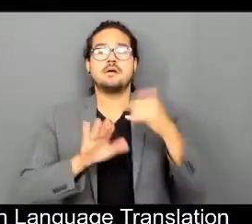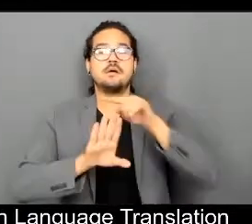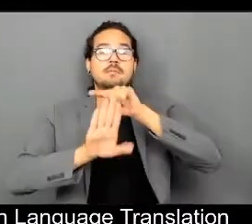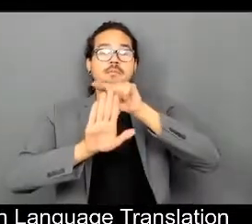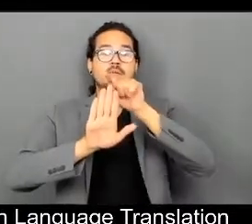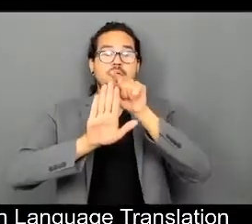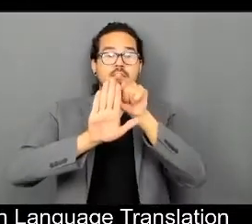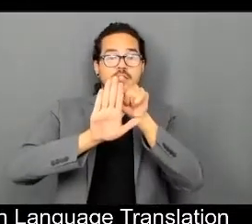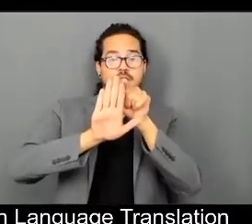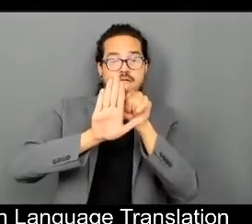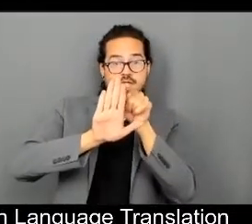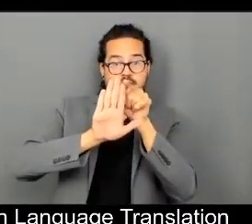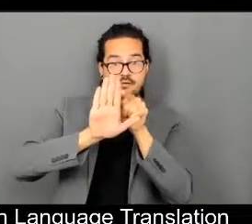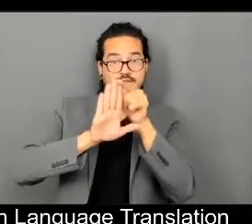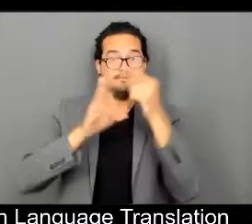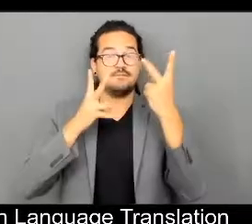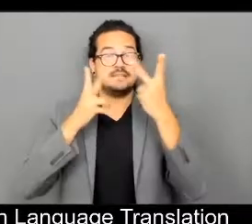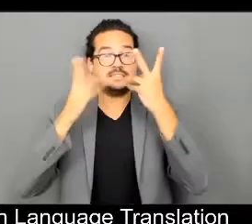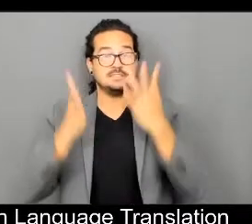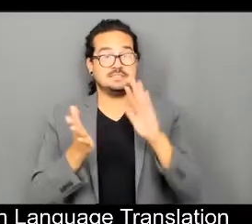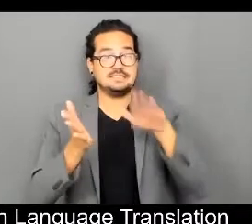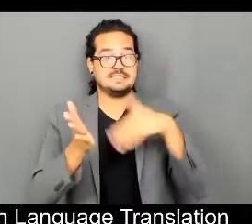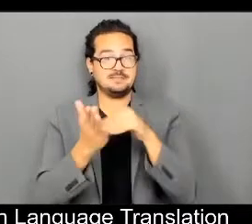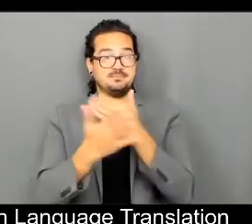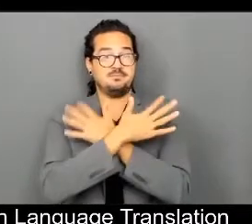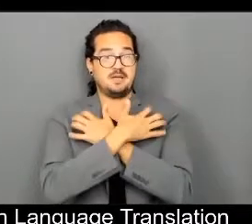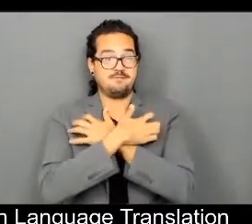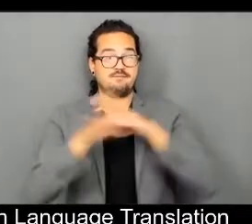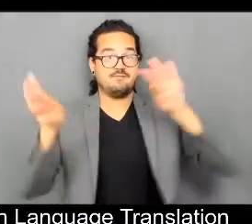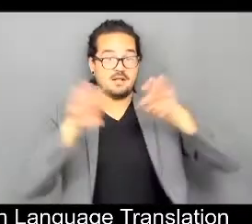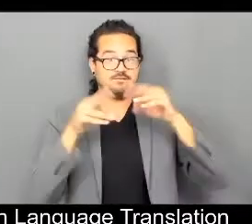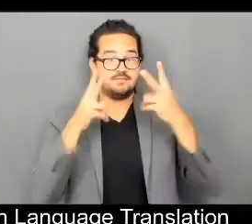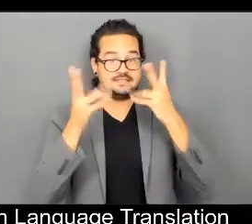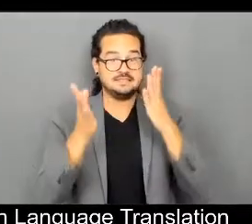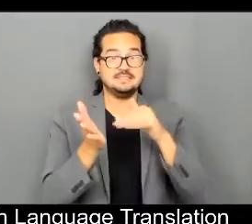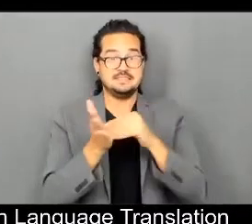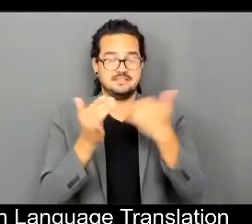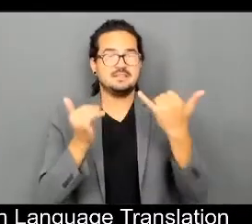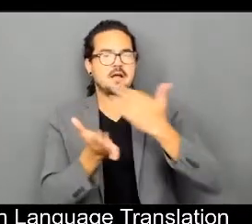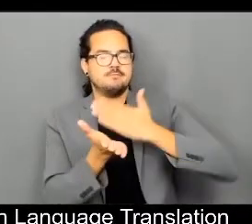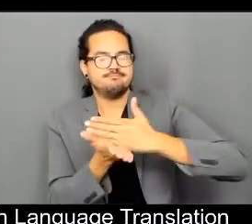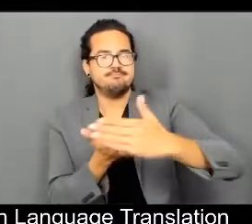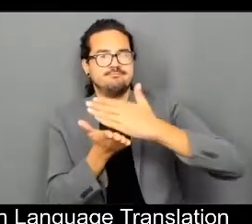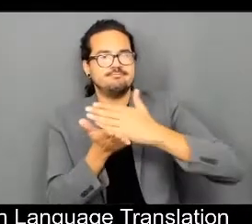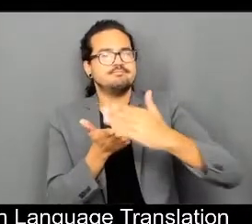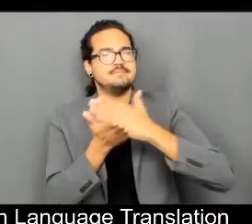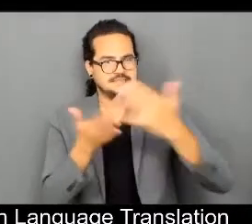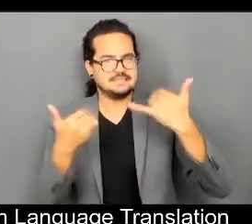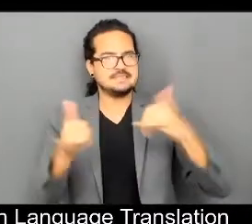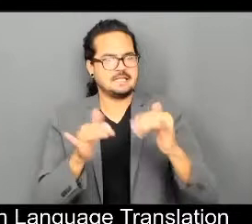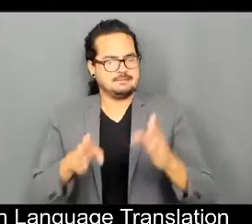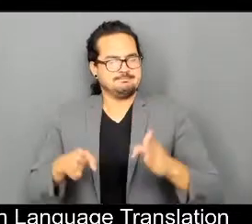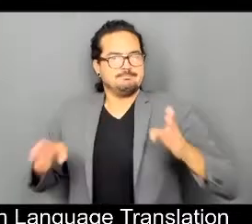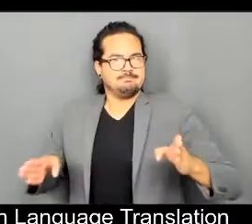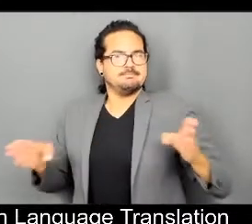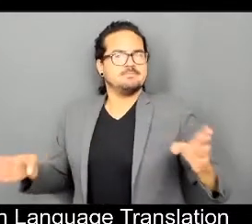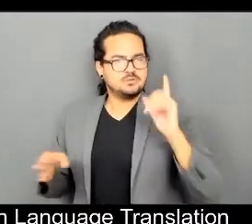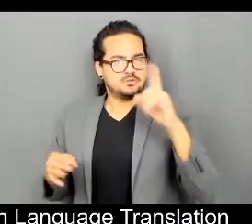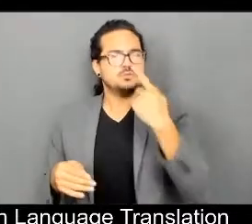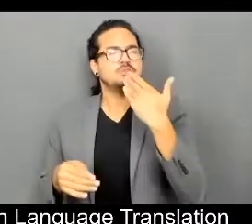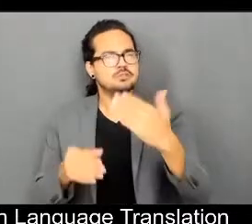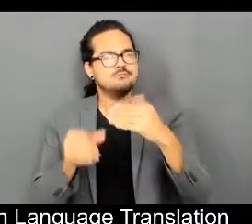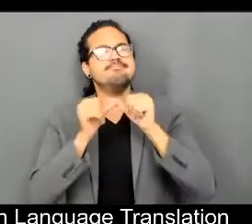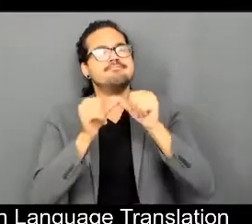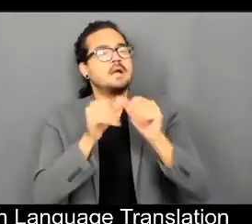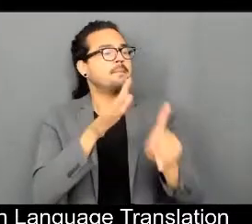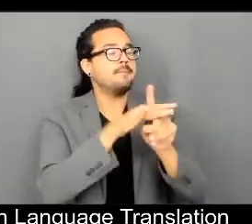over here on the dozer line are looking really good and continue like they did yesterday, continuing to mop up and doing some fuels work in